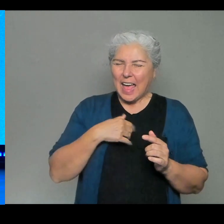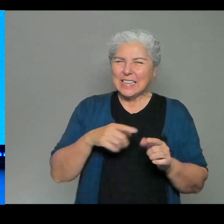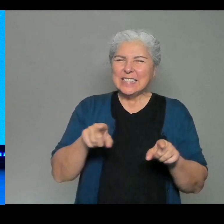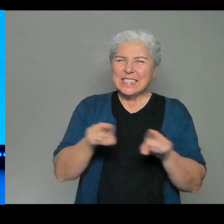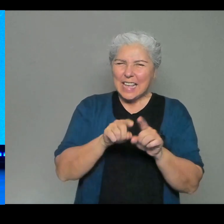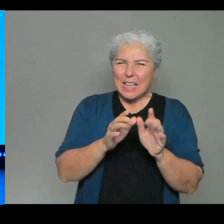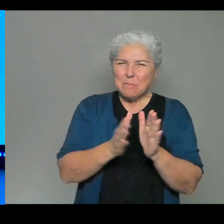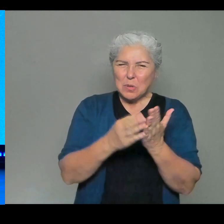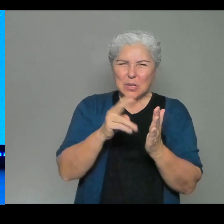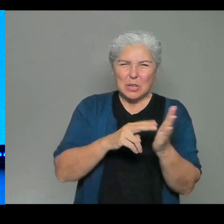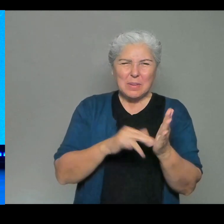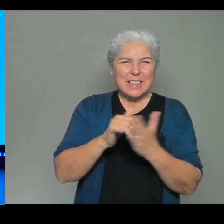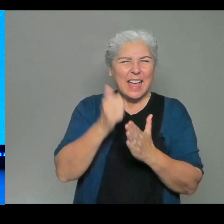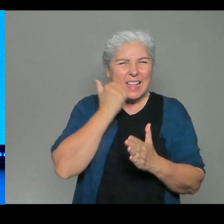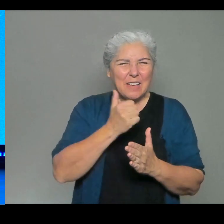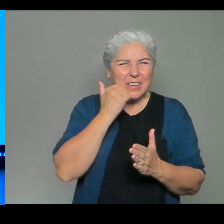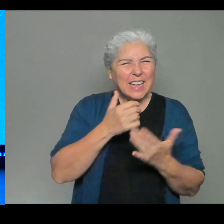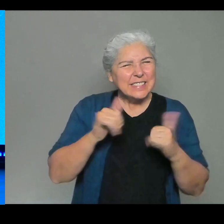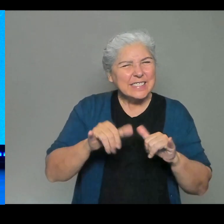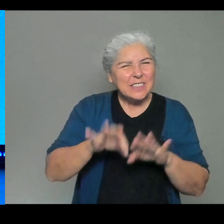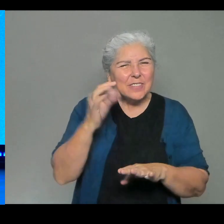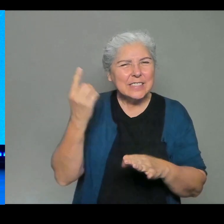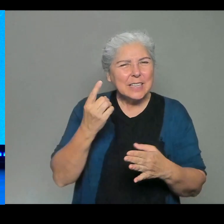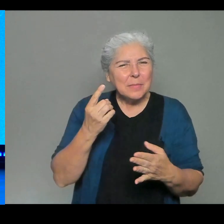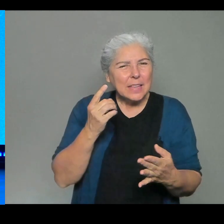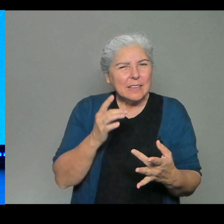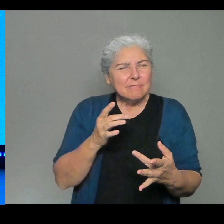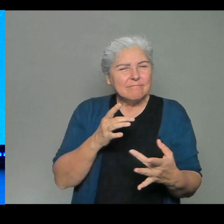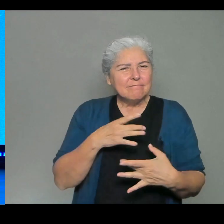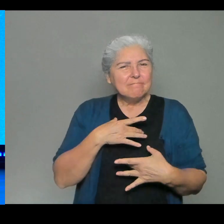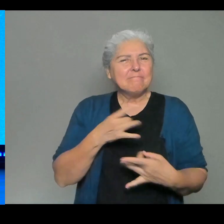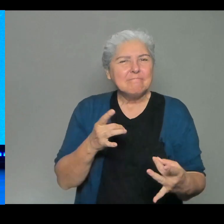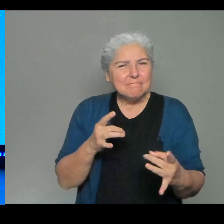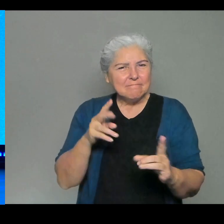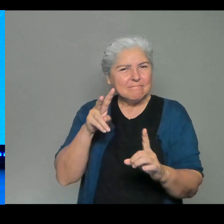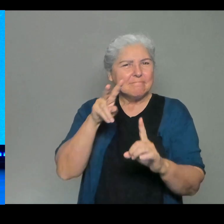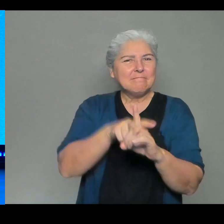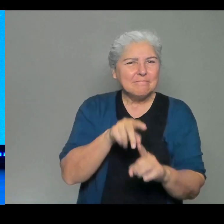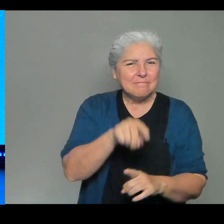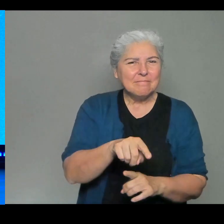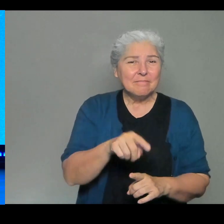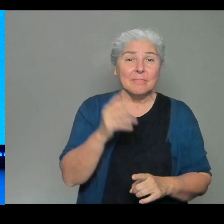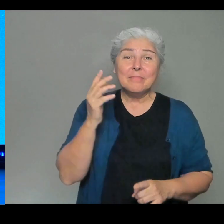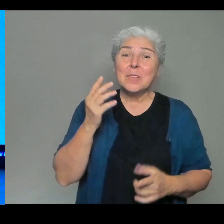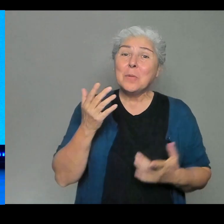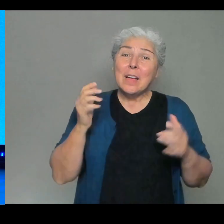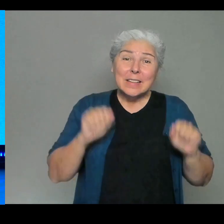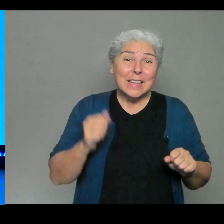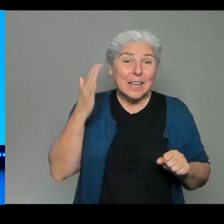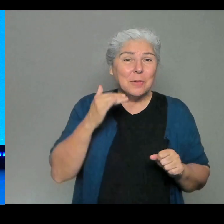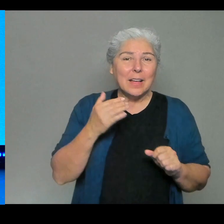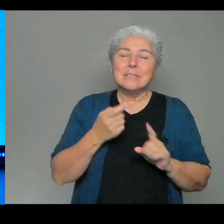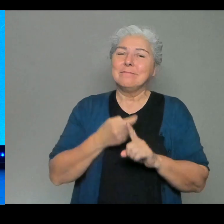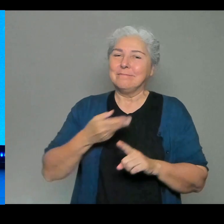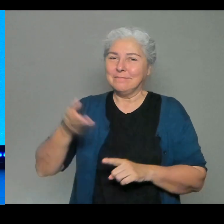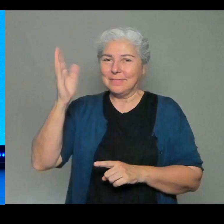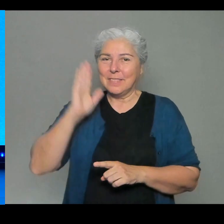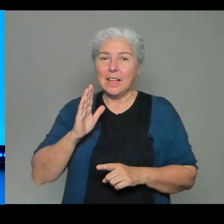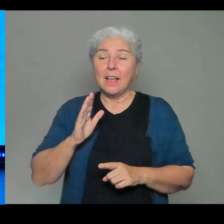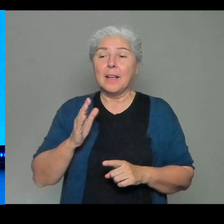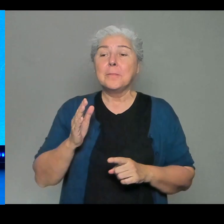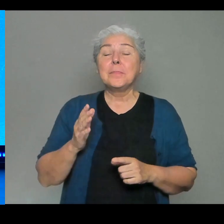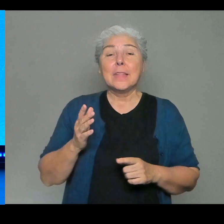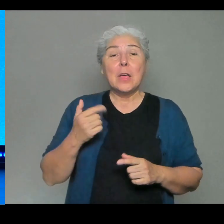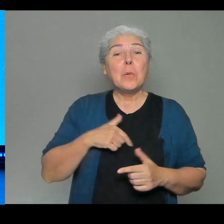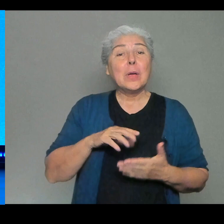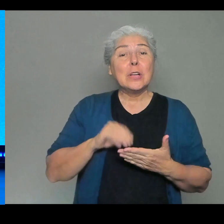for decades and still be getting something out of it, because it's from God. It's from God. And so today we're gonna talk about reading the